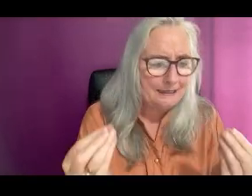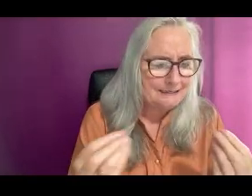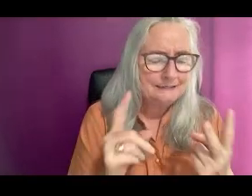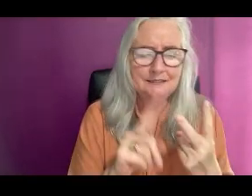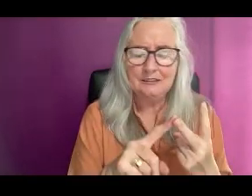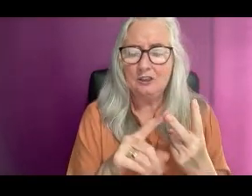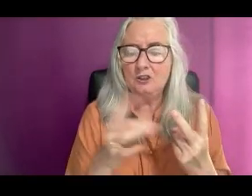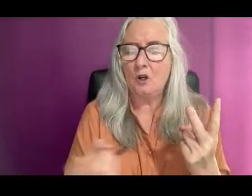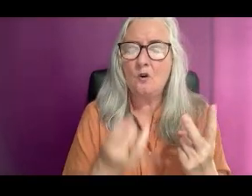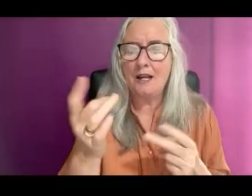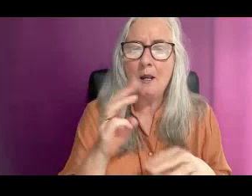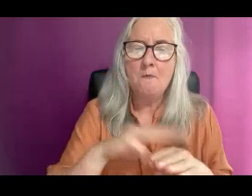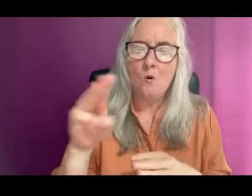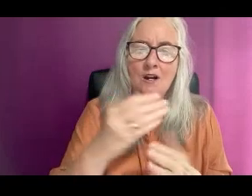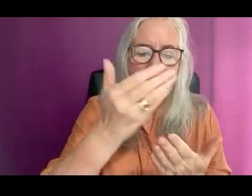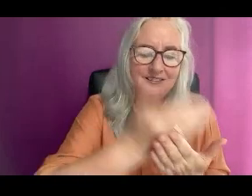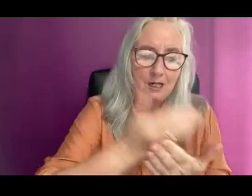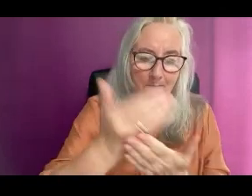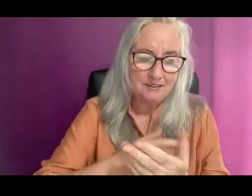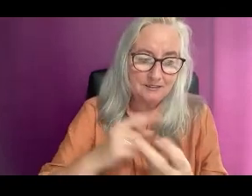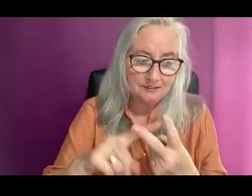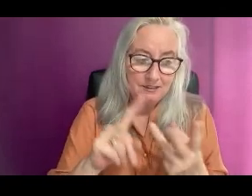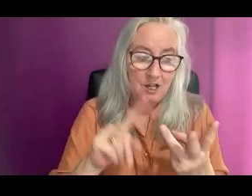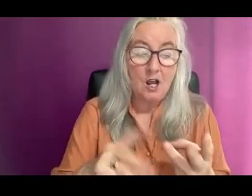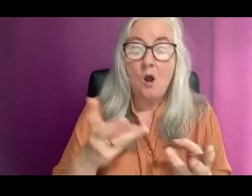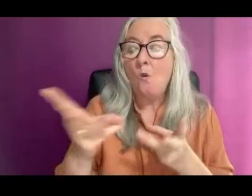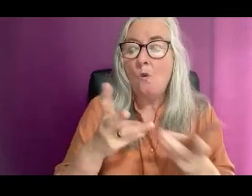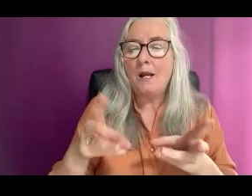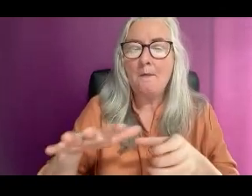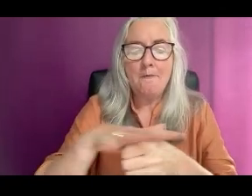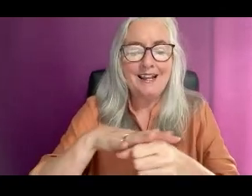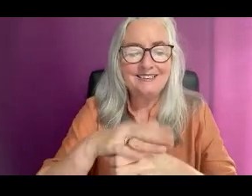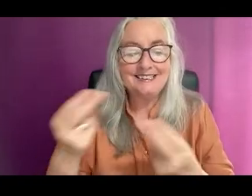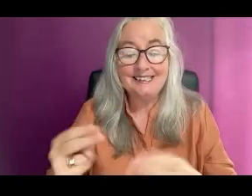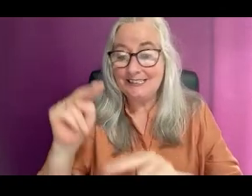request further documentation. A workplace needs assessment may be required.